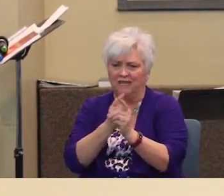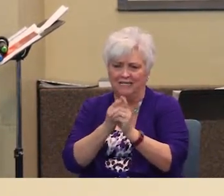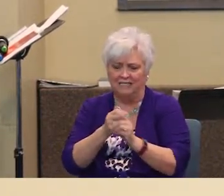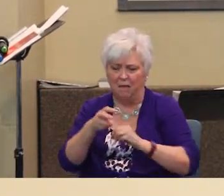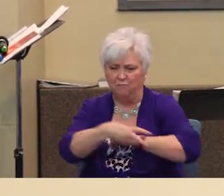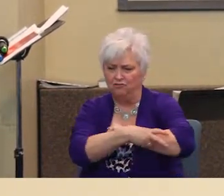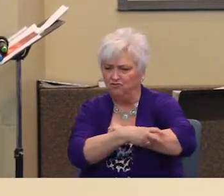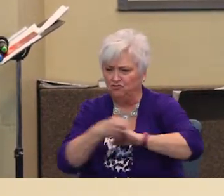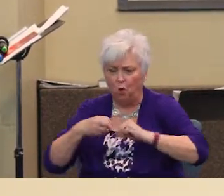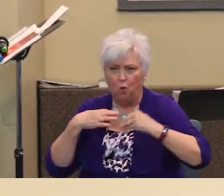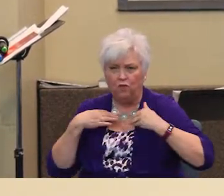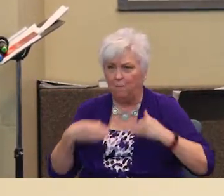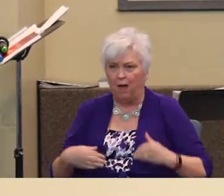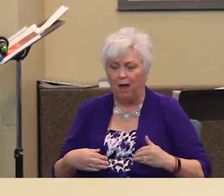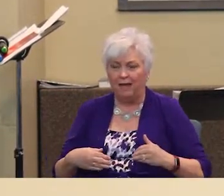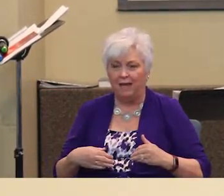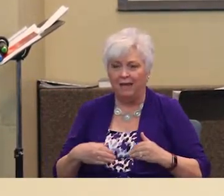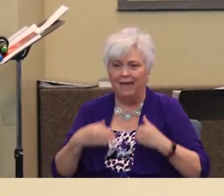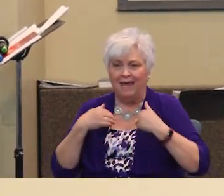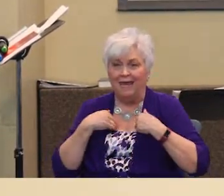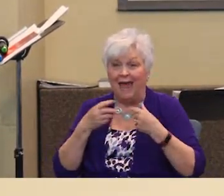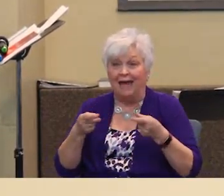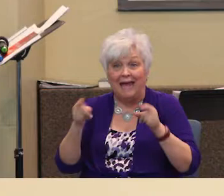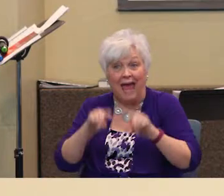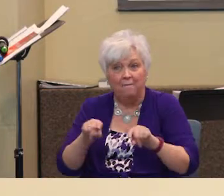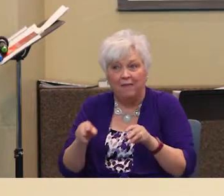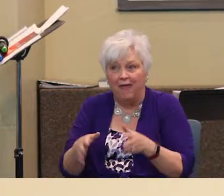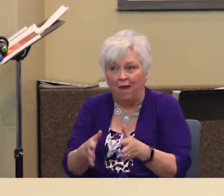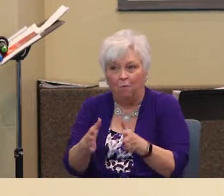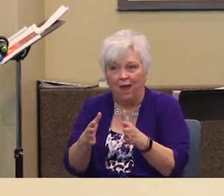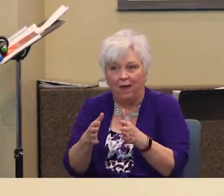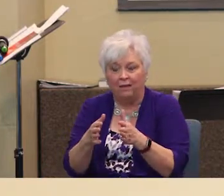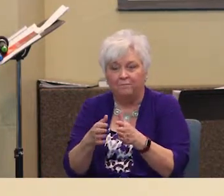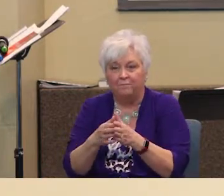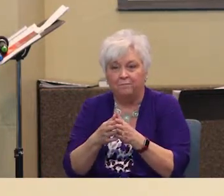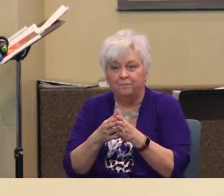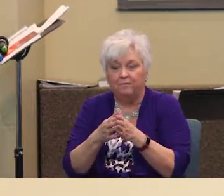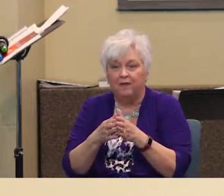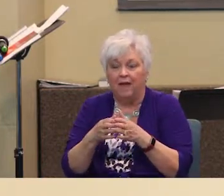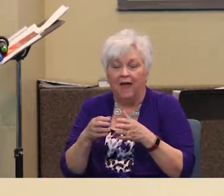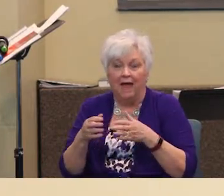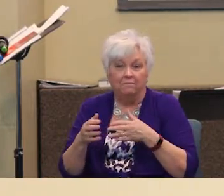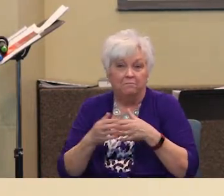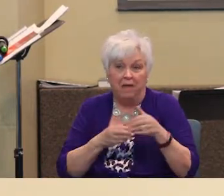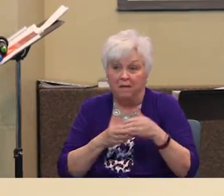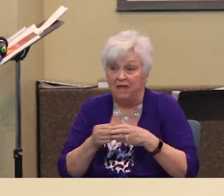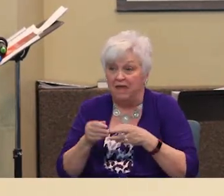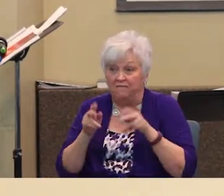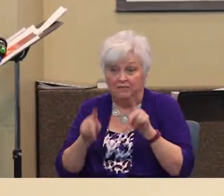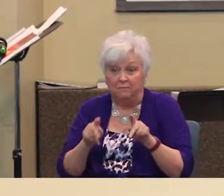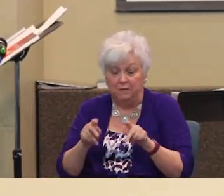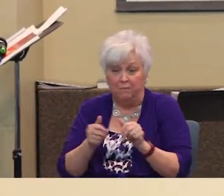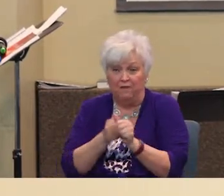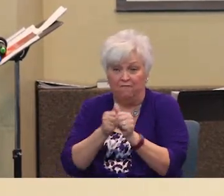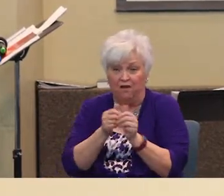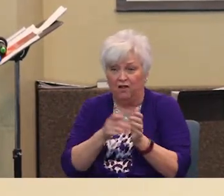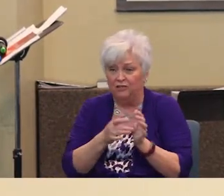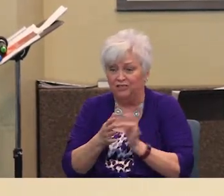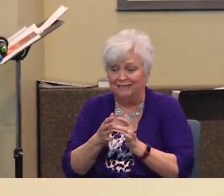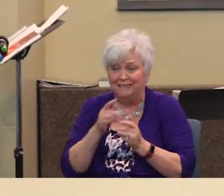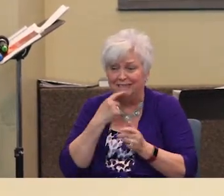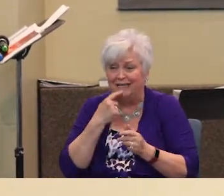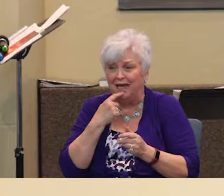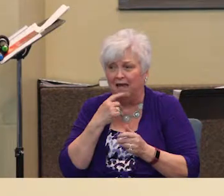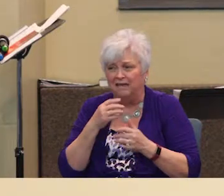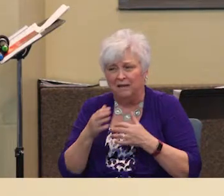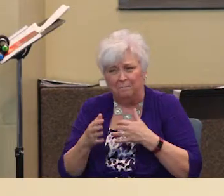away. It had to happen that way. And there might have been even some people that followed Jesus that thought, well, you know, maybe